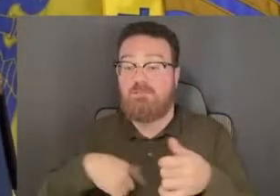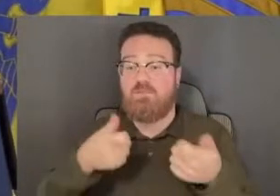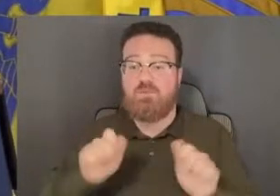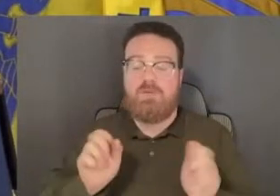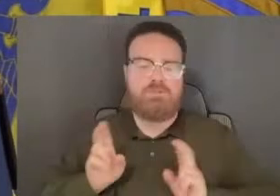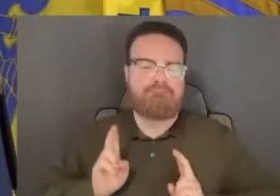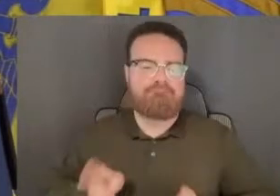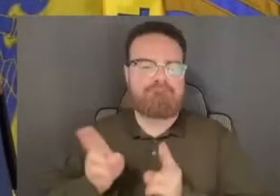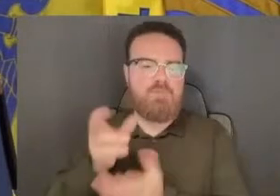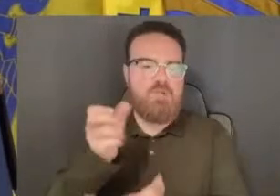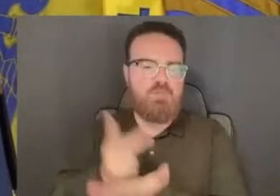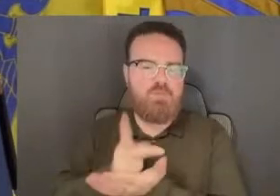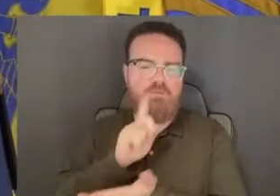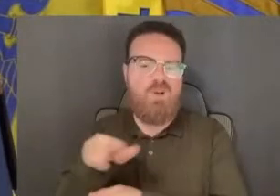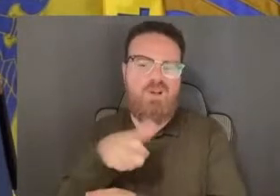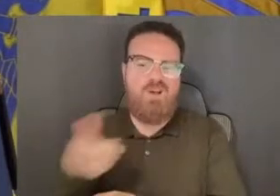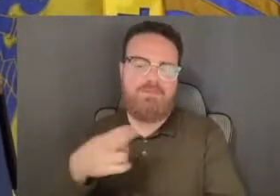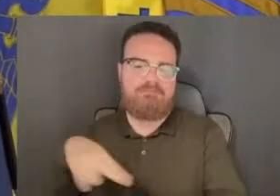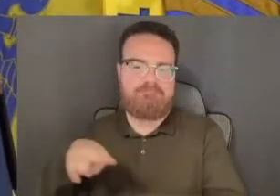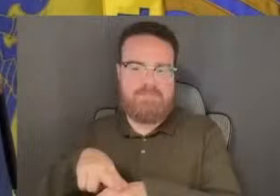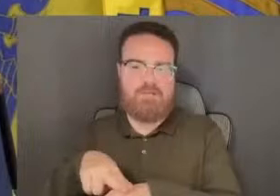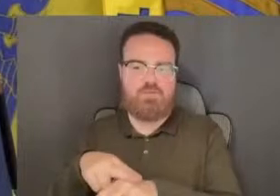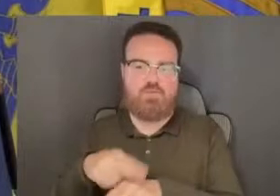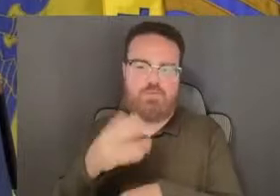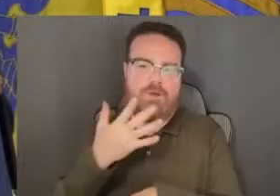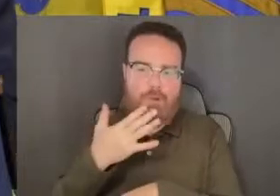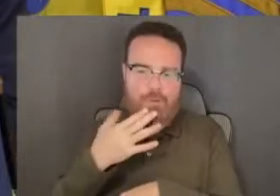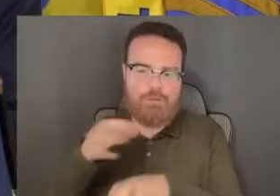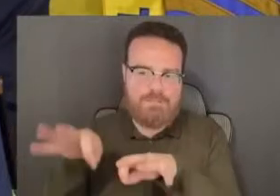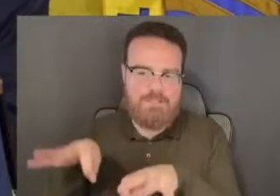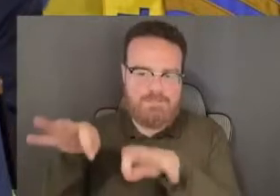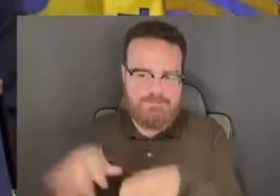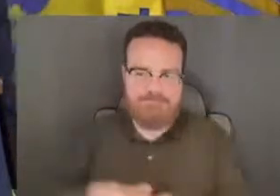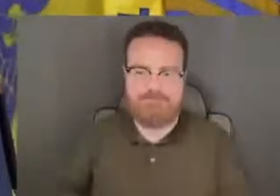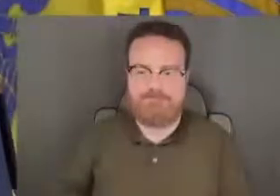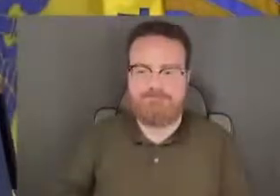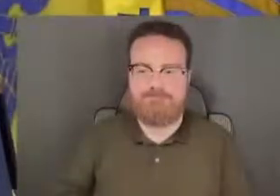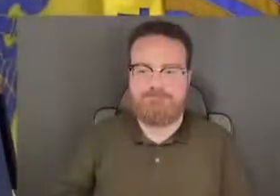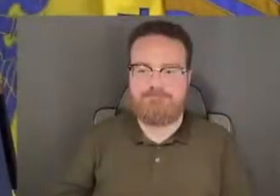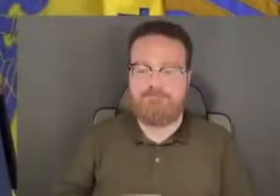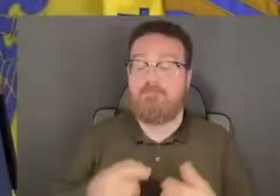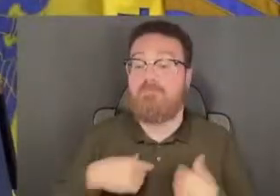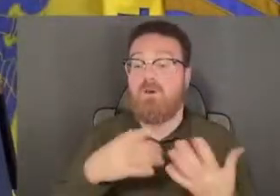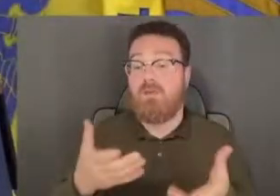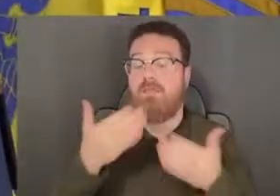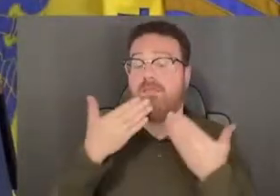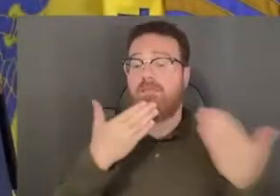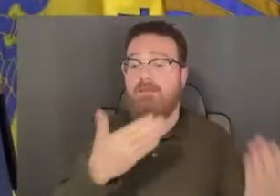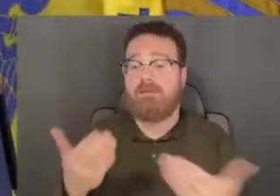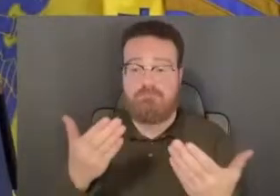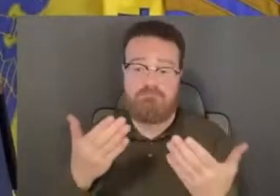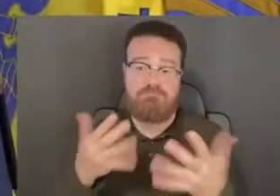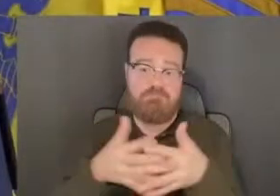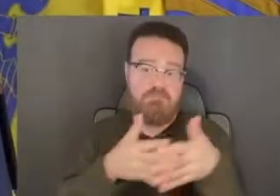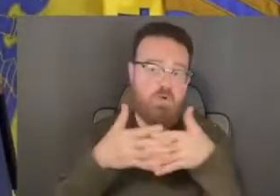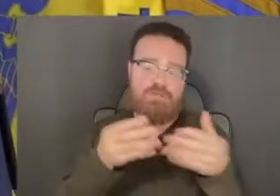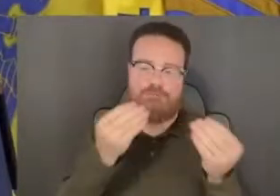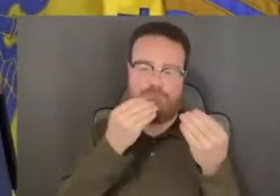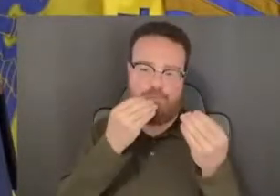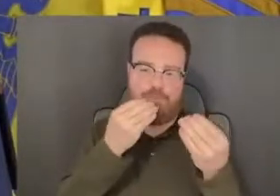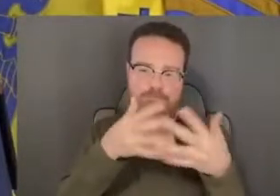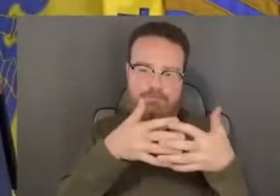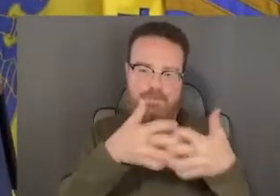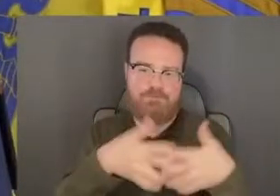colors. I want to take a moment to thank America's food manufacturers. Many have been extremely